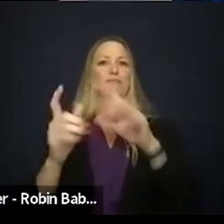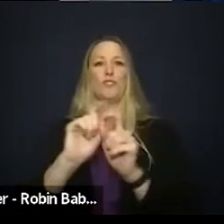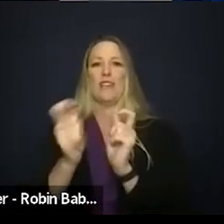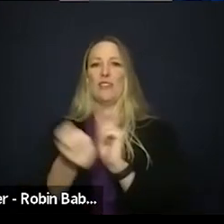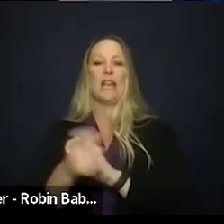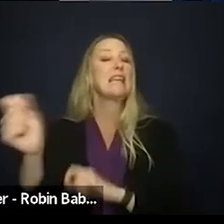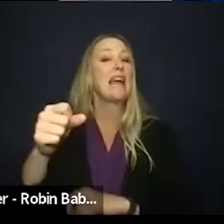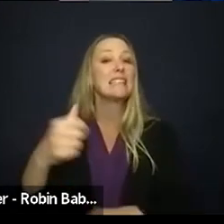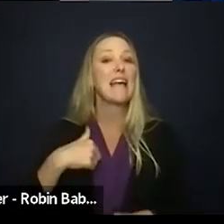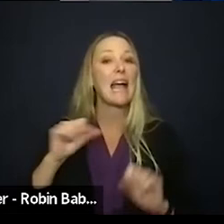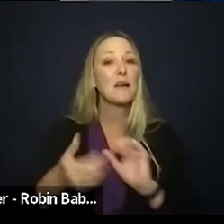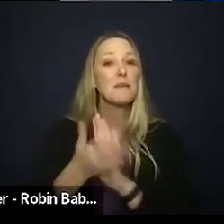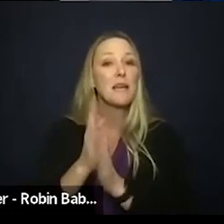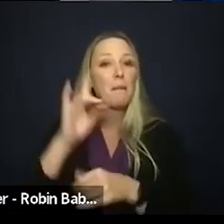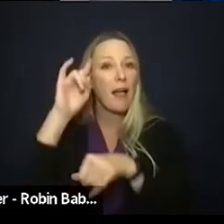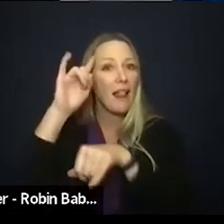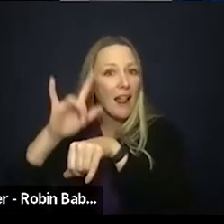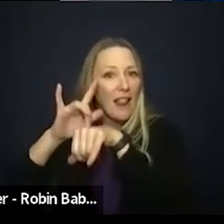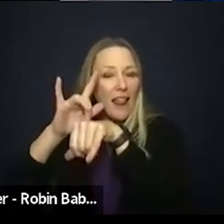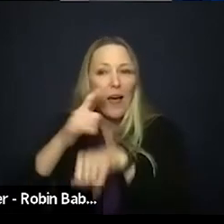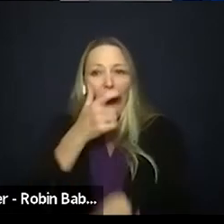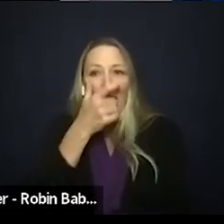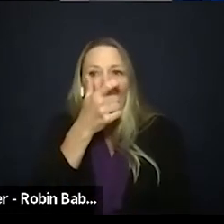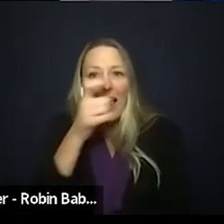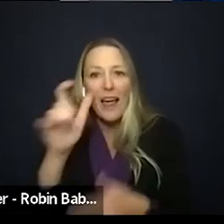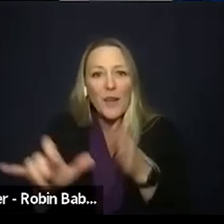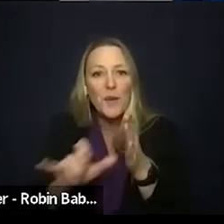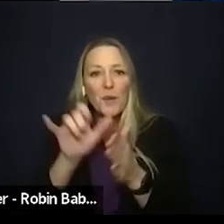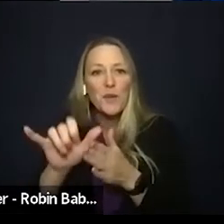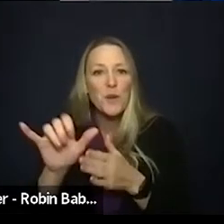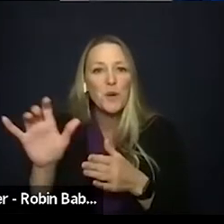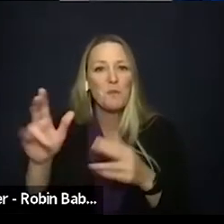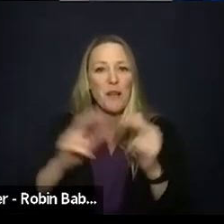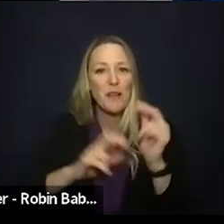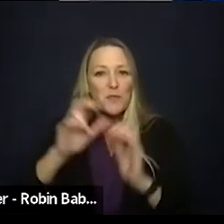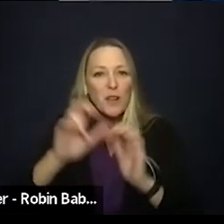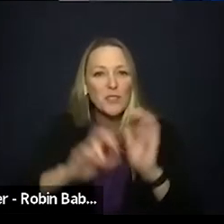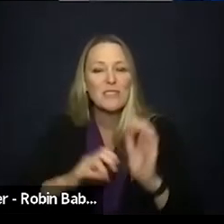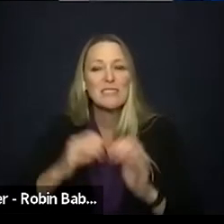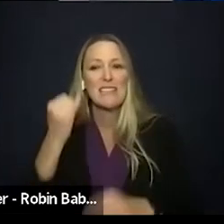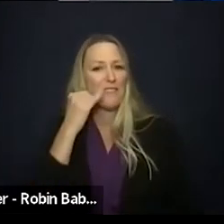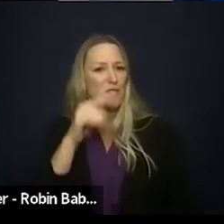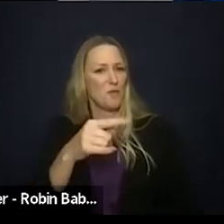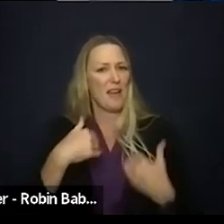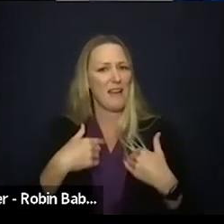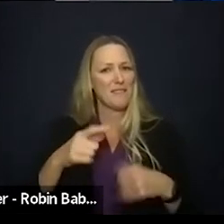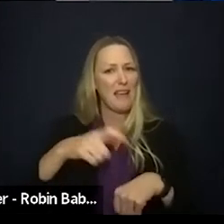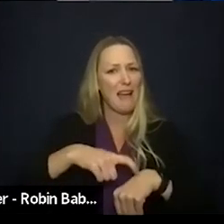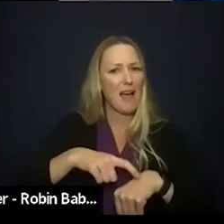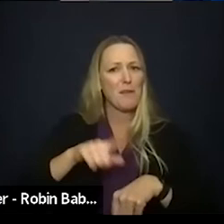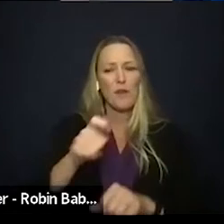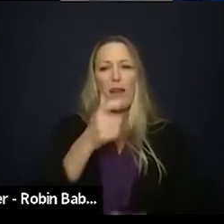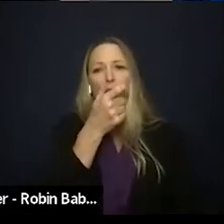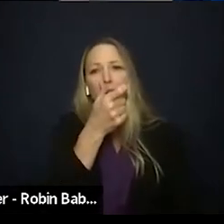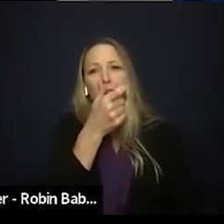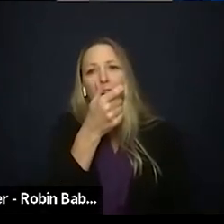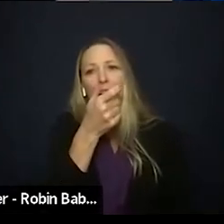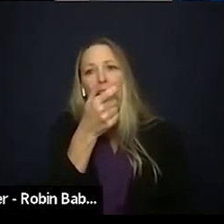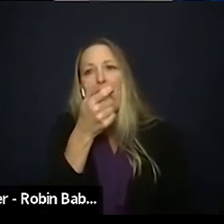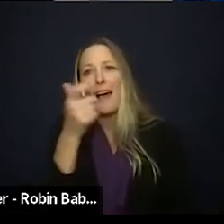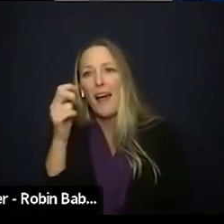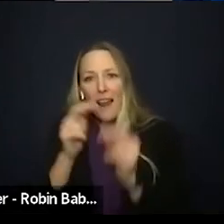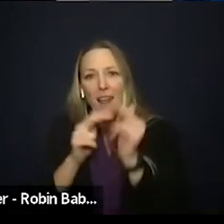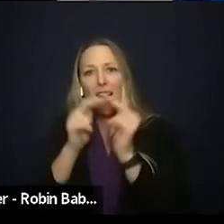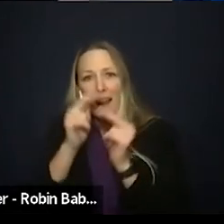cte pavilion uh channel on youtube if you ever have just a couple moments you can just watch it and watch these uh